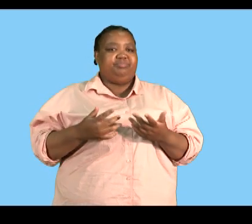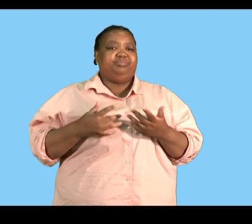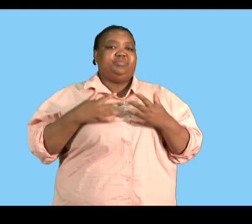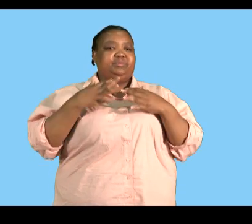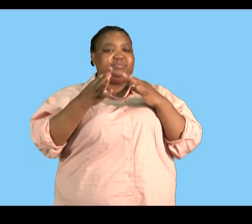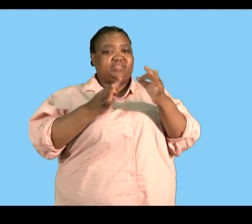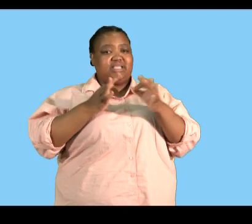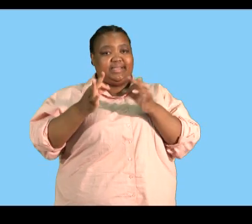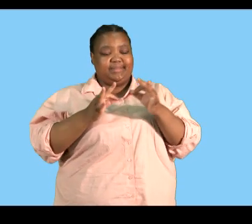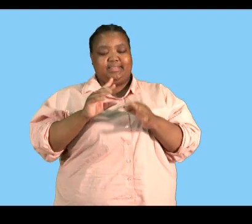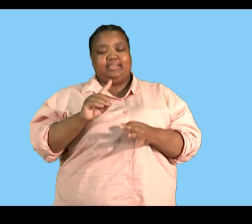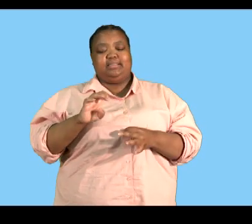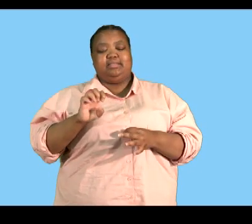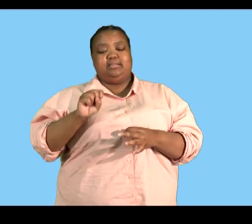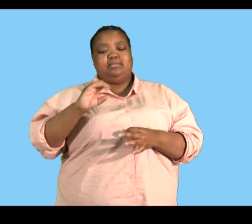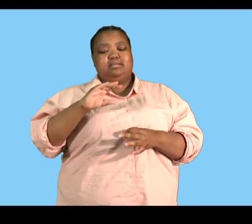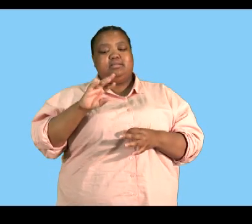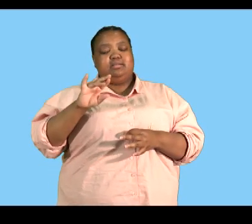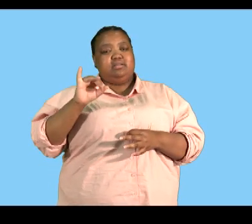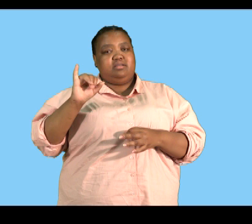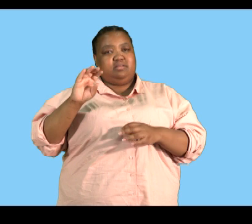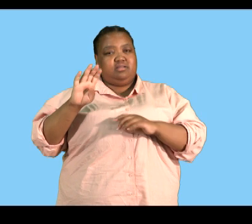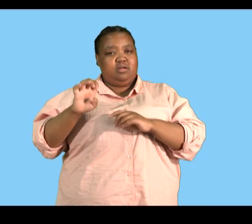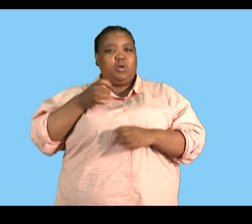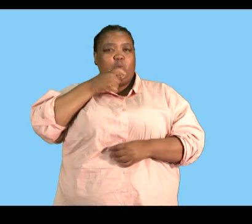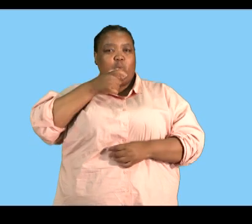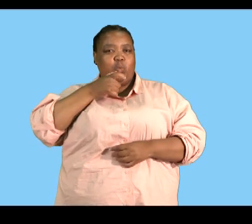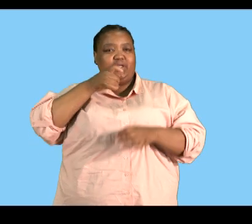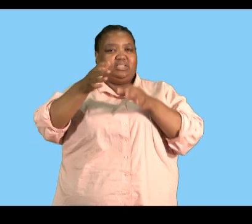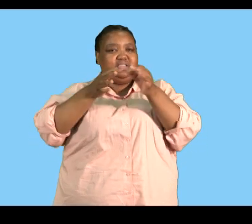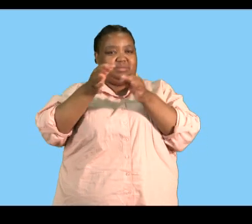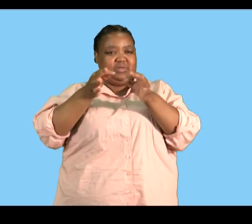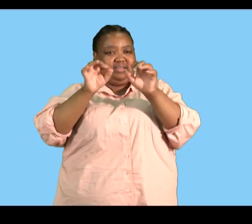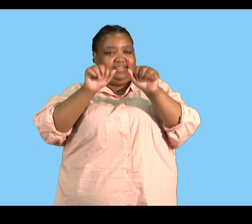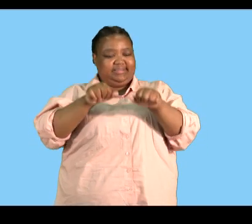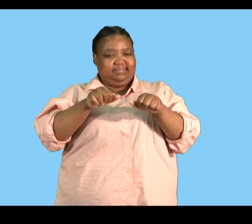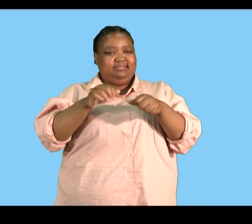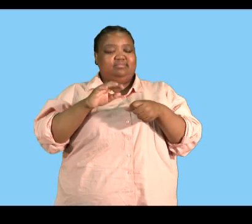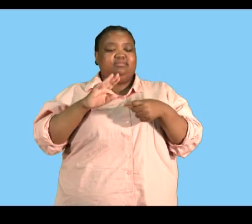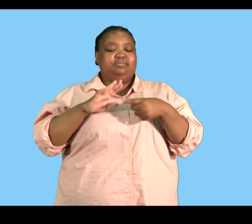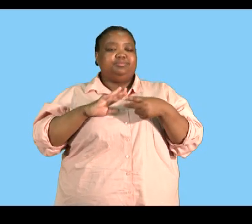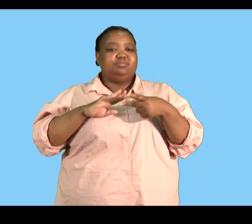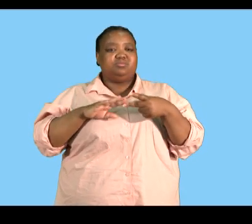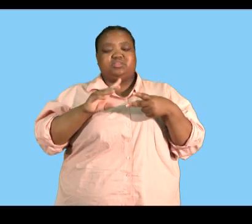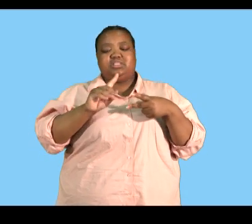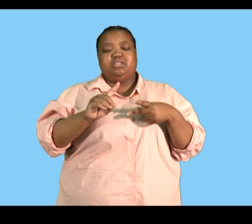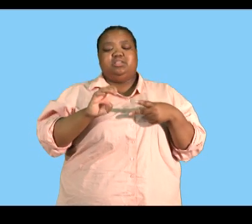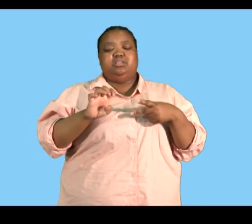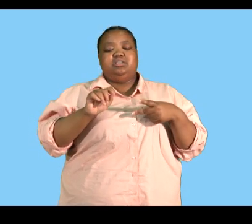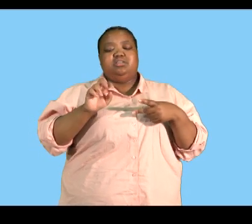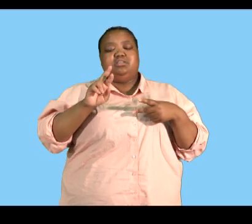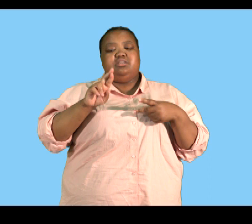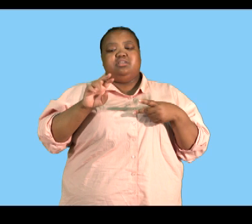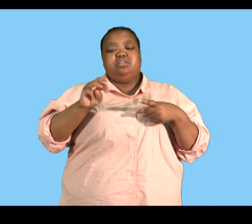describe, you'll state in words the main things or the concept. When you determine, you'll have to calculate something or